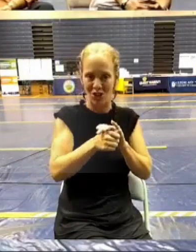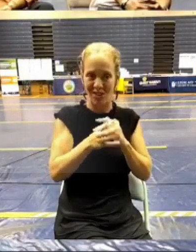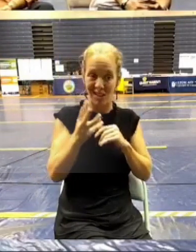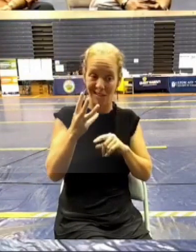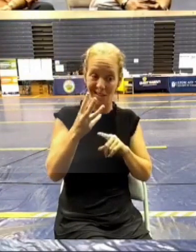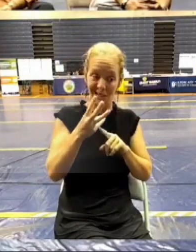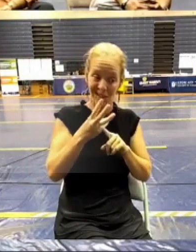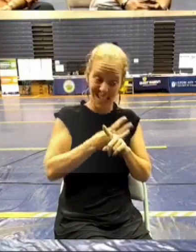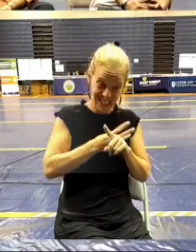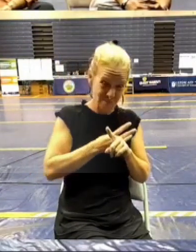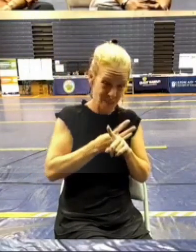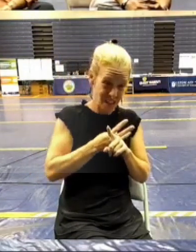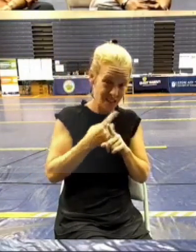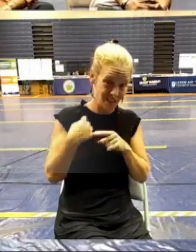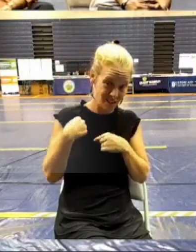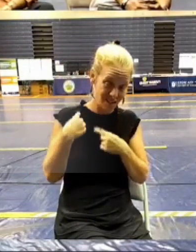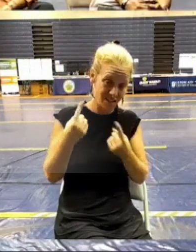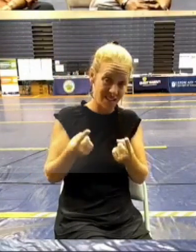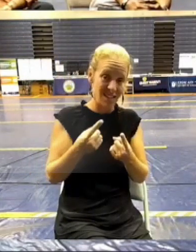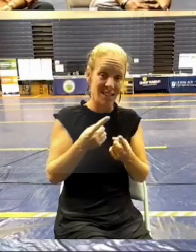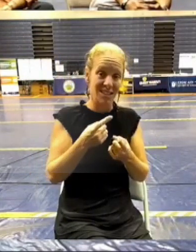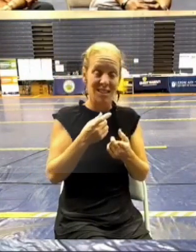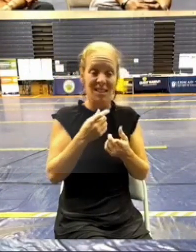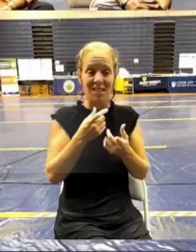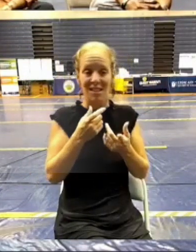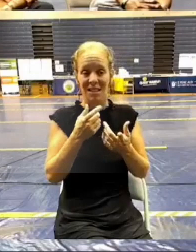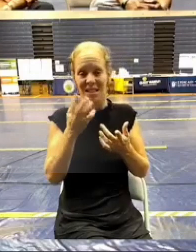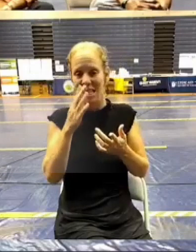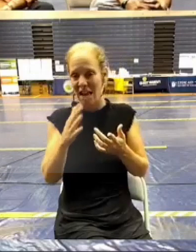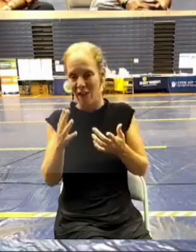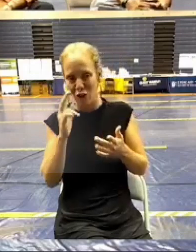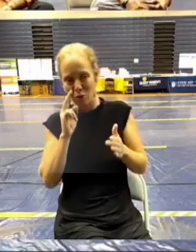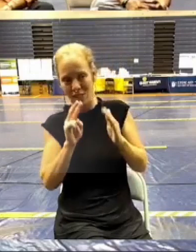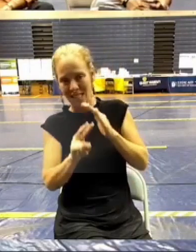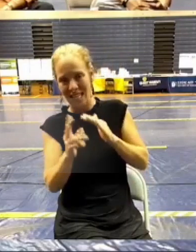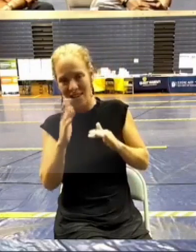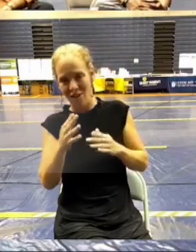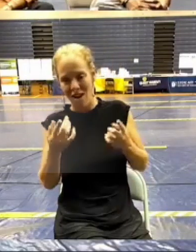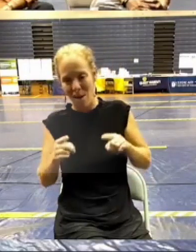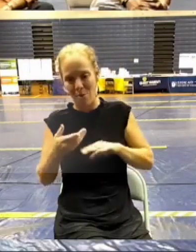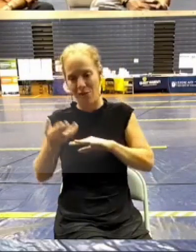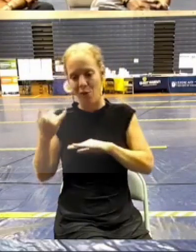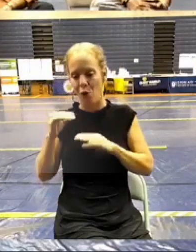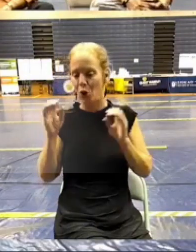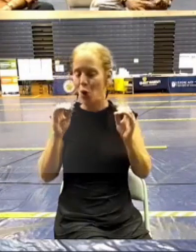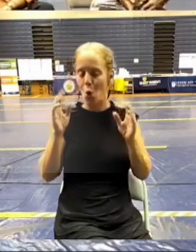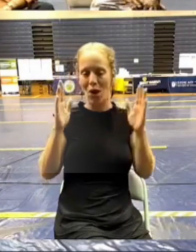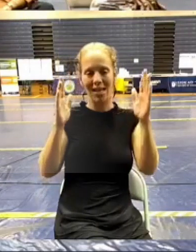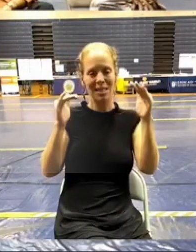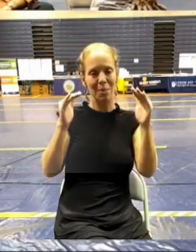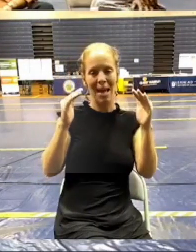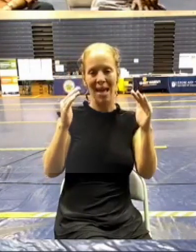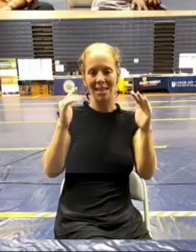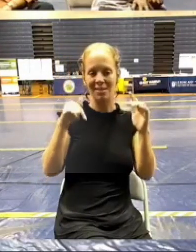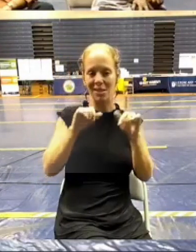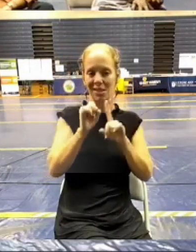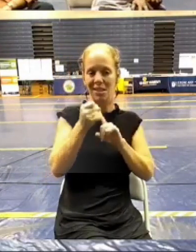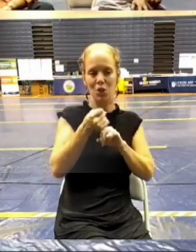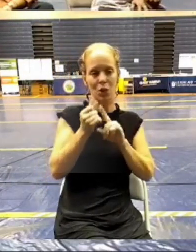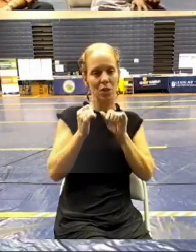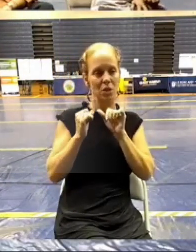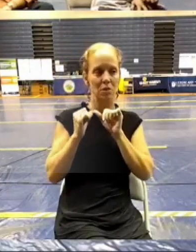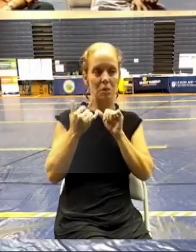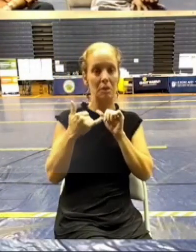6 months in. This is unprecedented. We very much are all learning together. None of us, I don't think, expected to be in